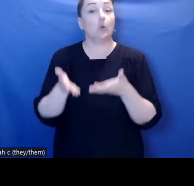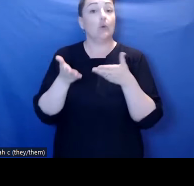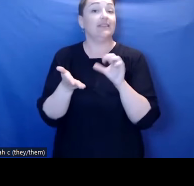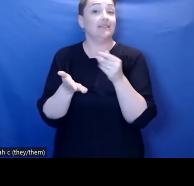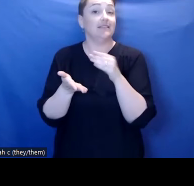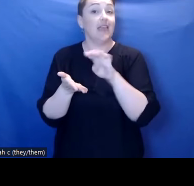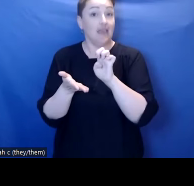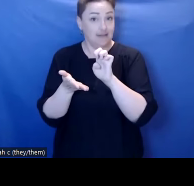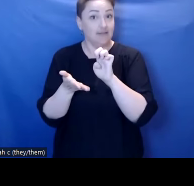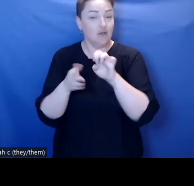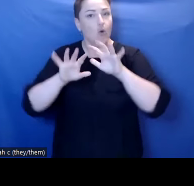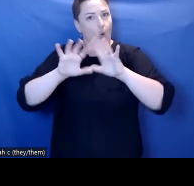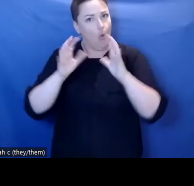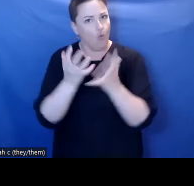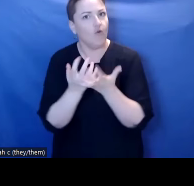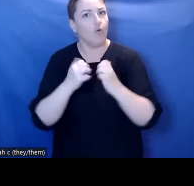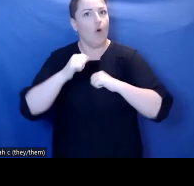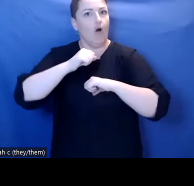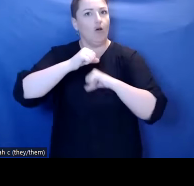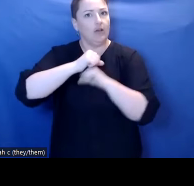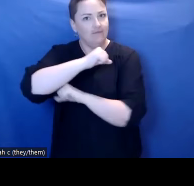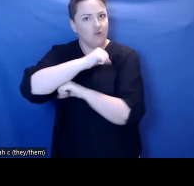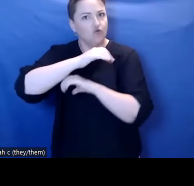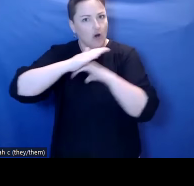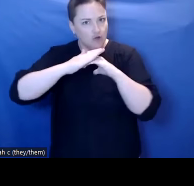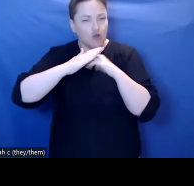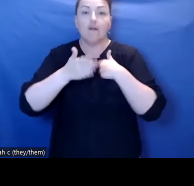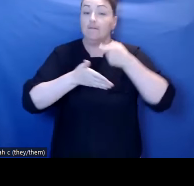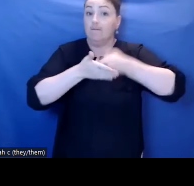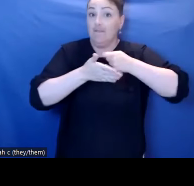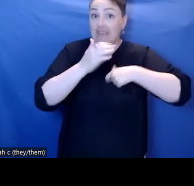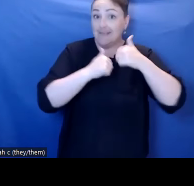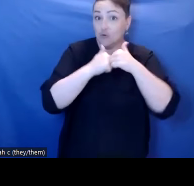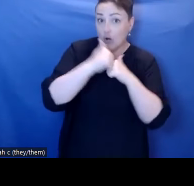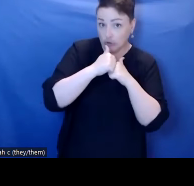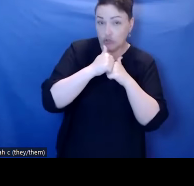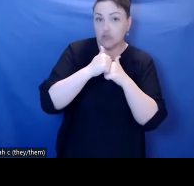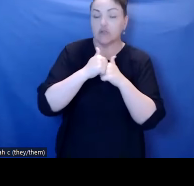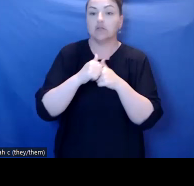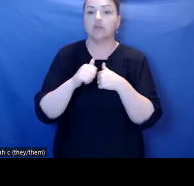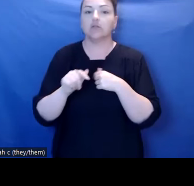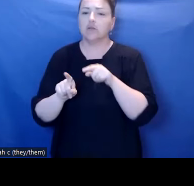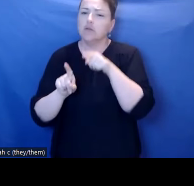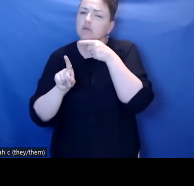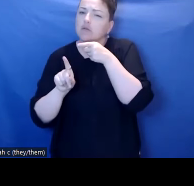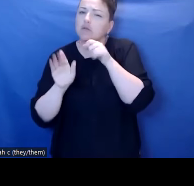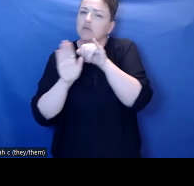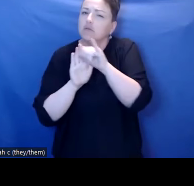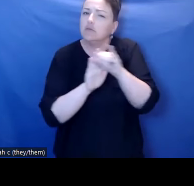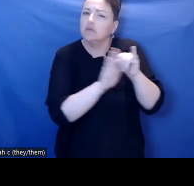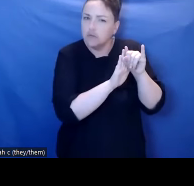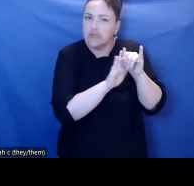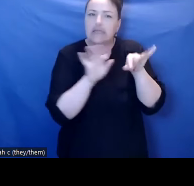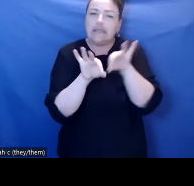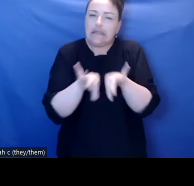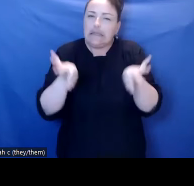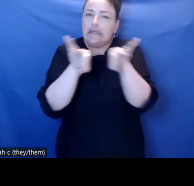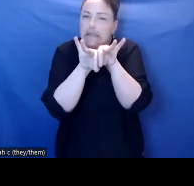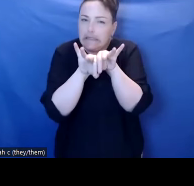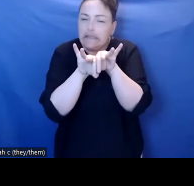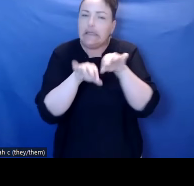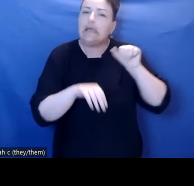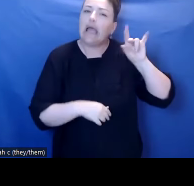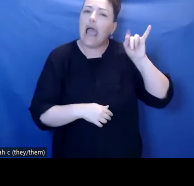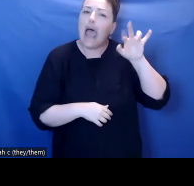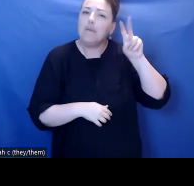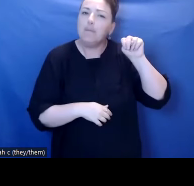your overall infrastructure fee structures. You'd identify key administrative bottlenecks that may slow down or